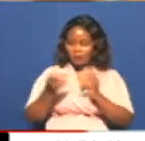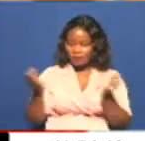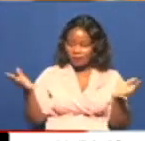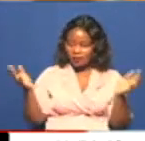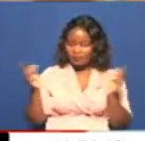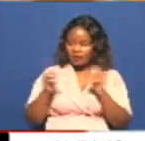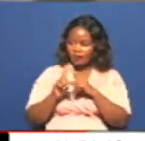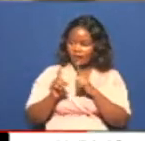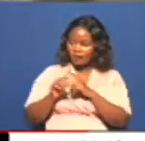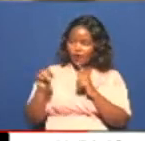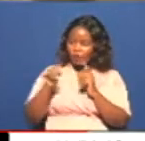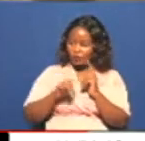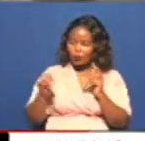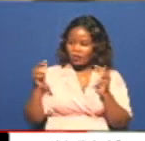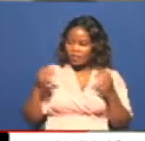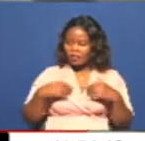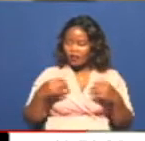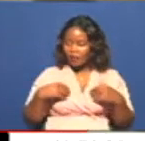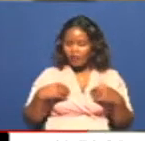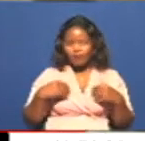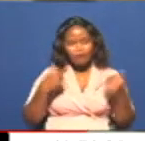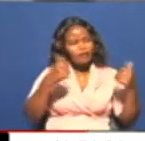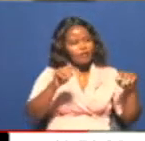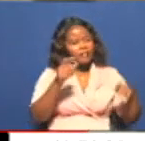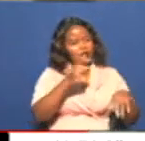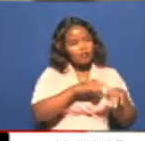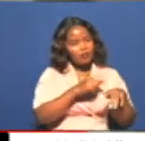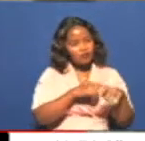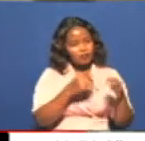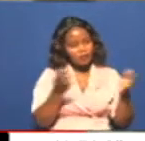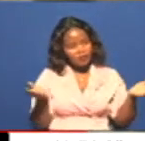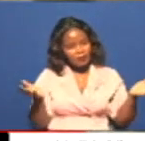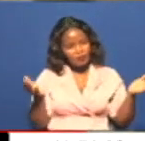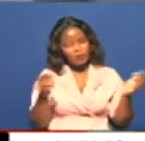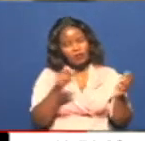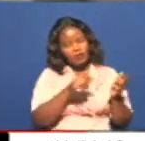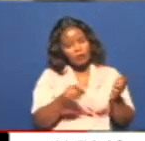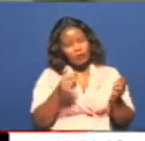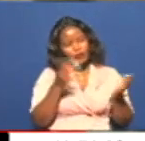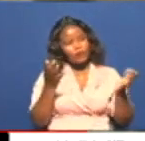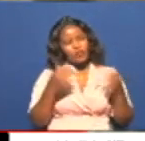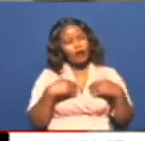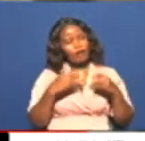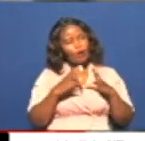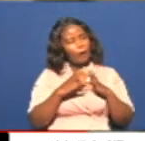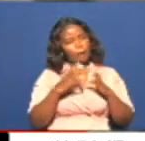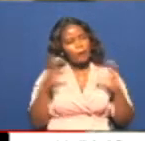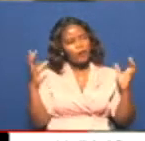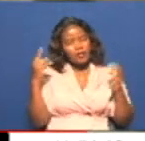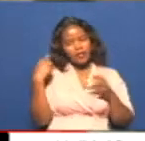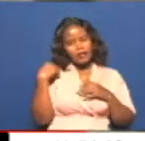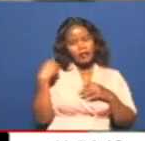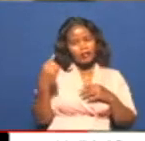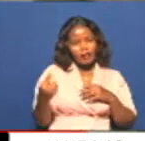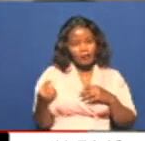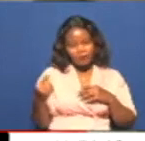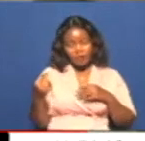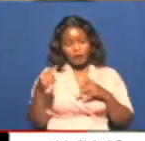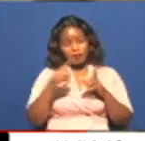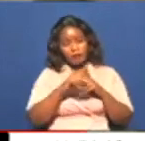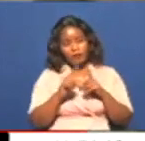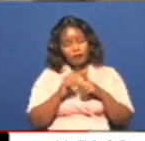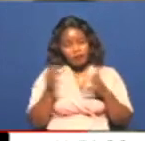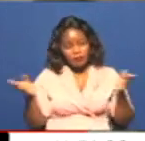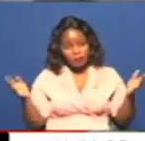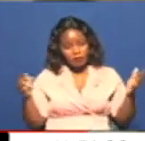undecided Kenyans, every time, even when opinion polls are held, it's a big number, and a lot of Kenyans still, as we